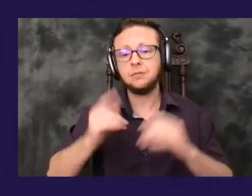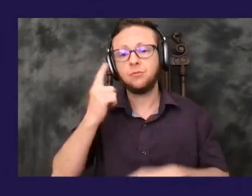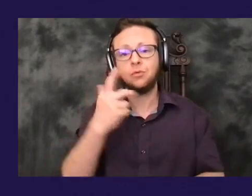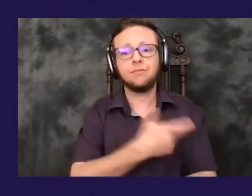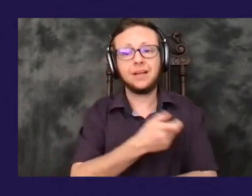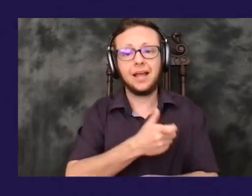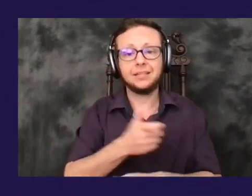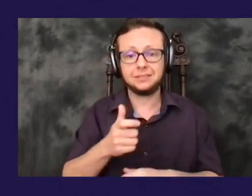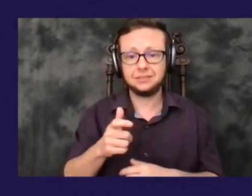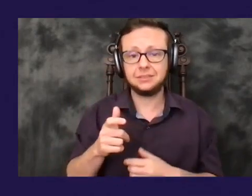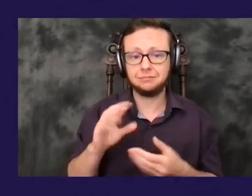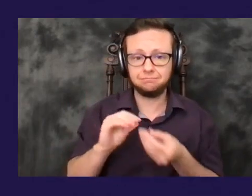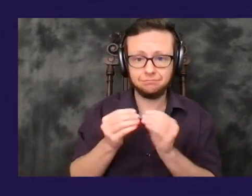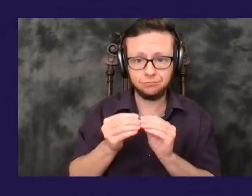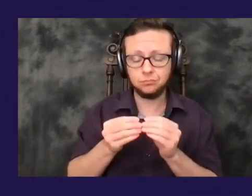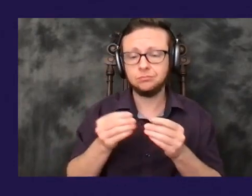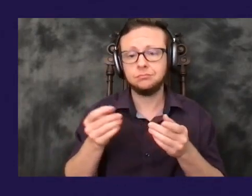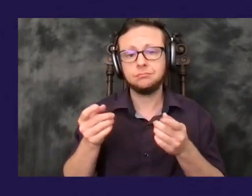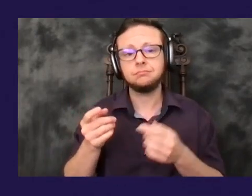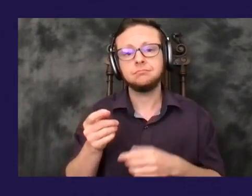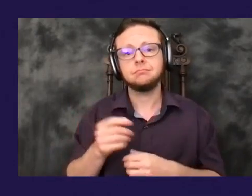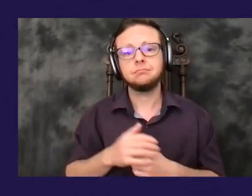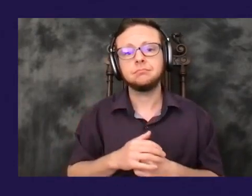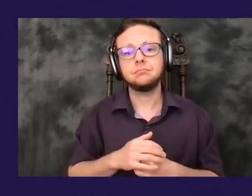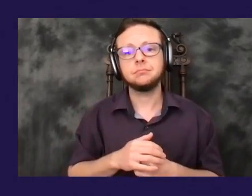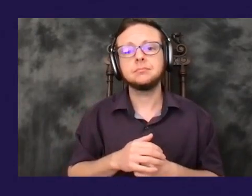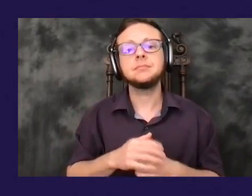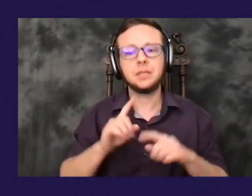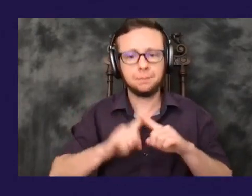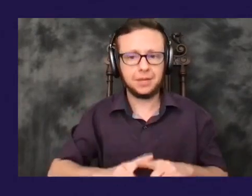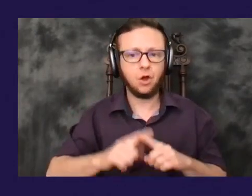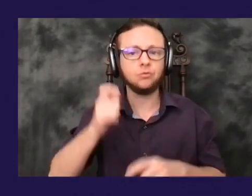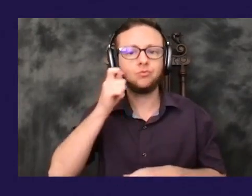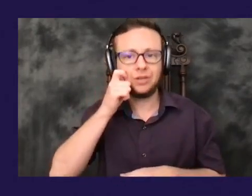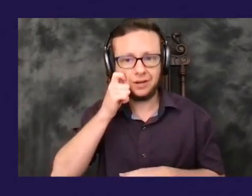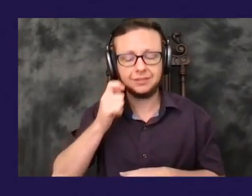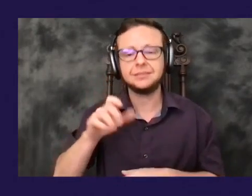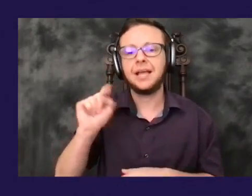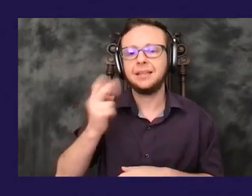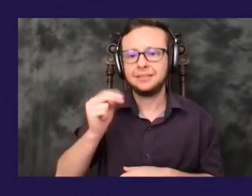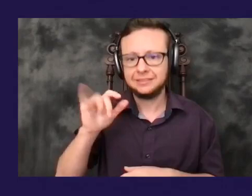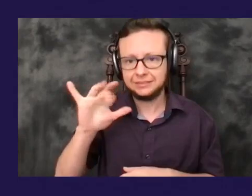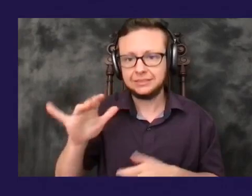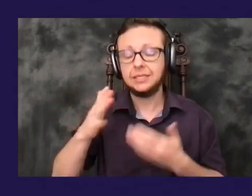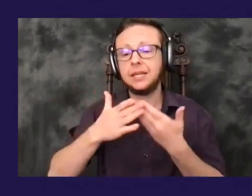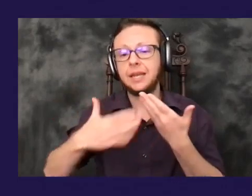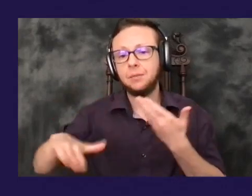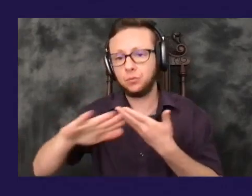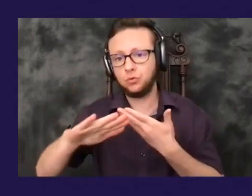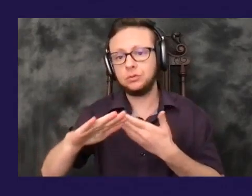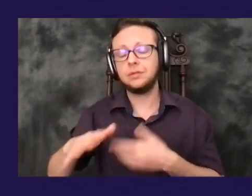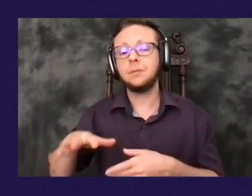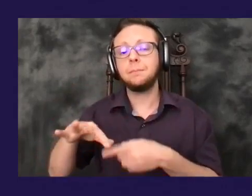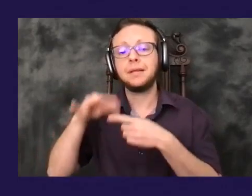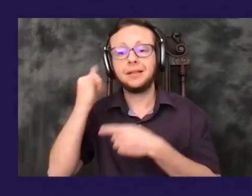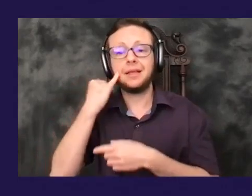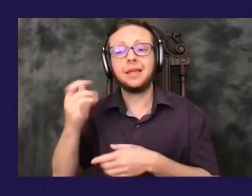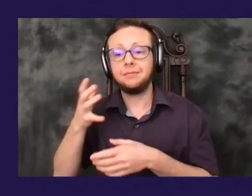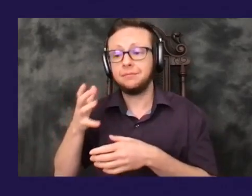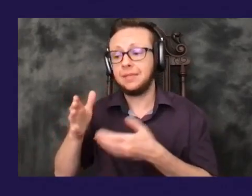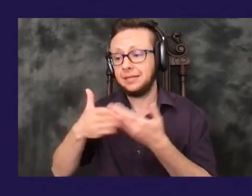by race, ethnicity, and neighborhood, especially in neighborhoods with low trust in the government and